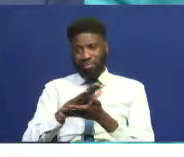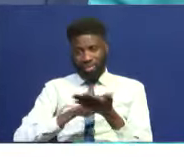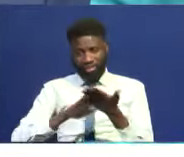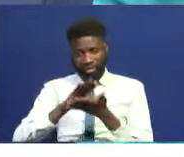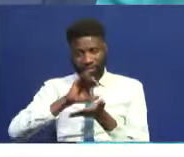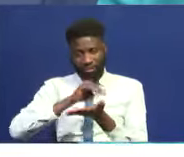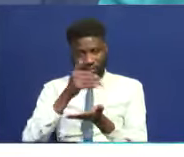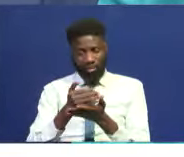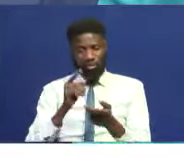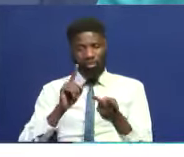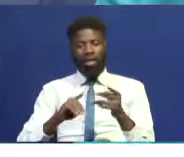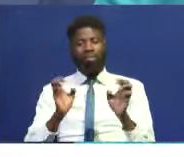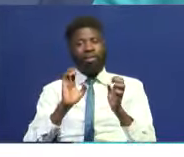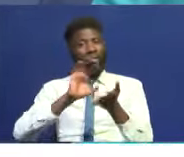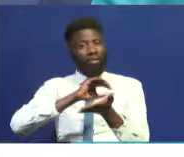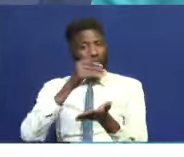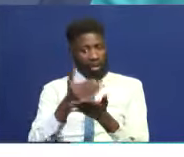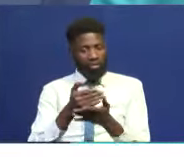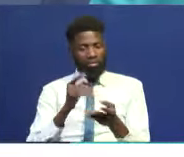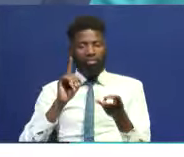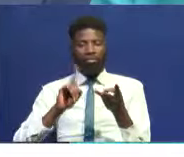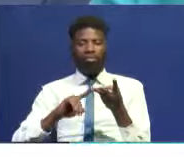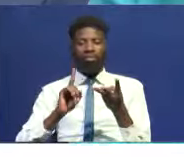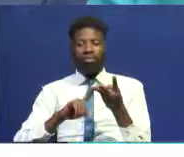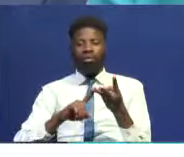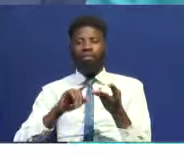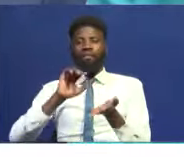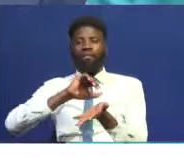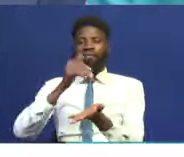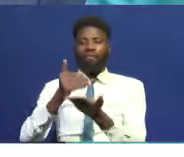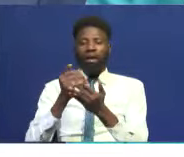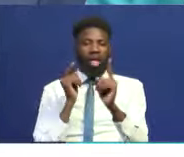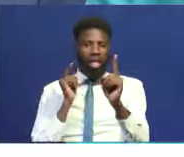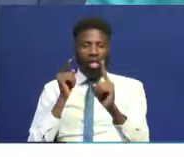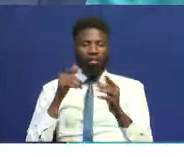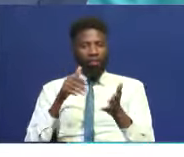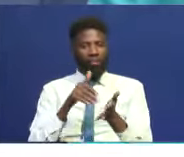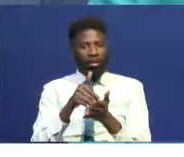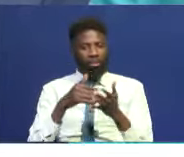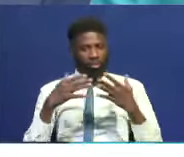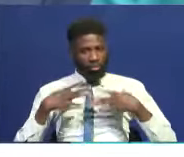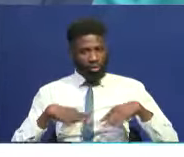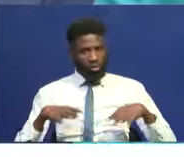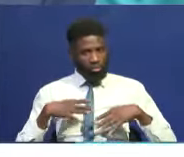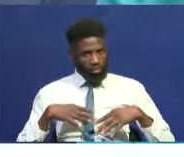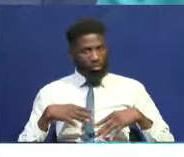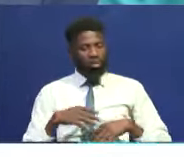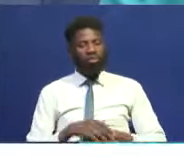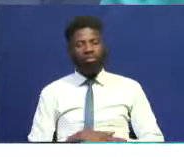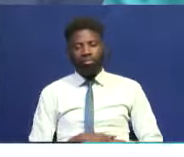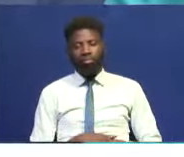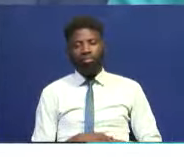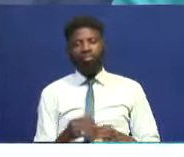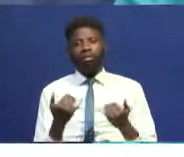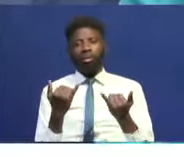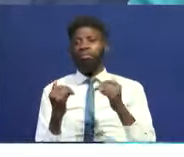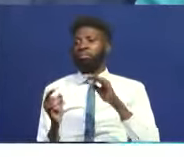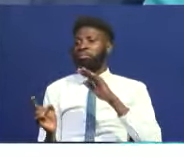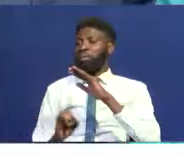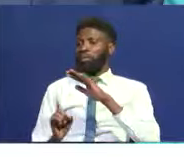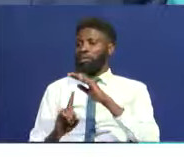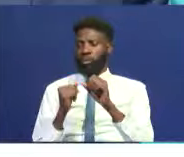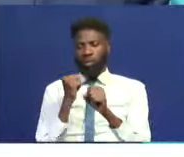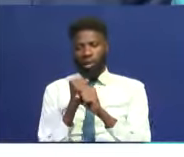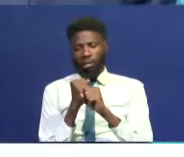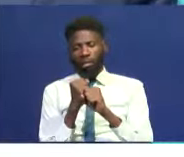and set aside funds for indigents, vulnerable persons, the ministry is now reworking to